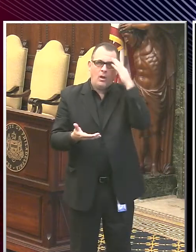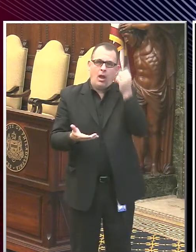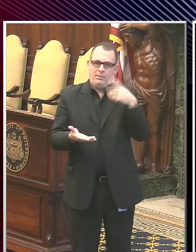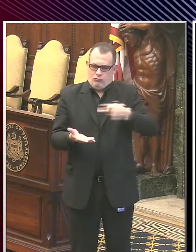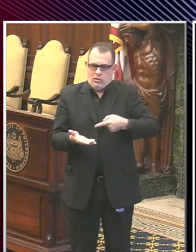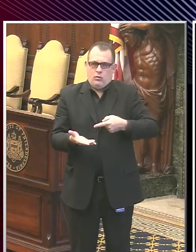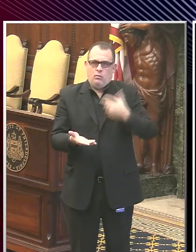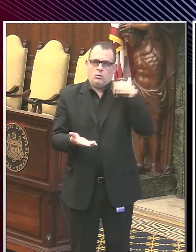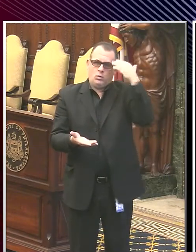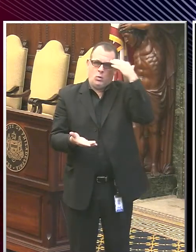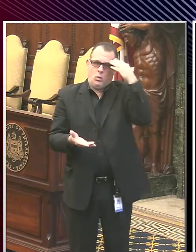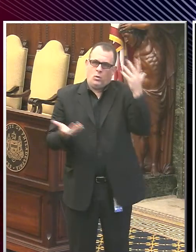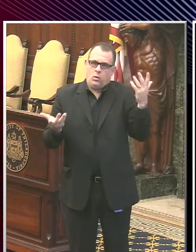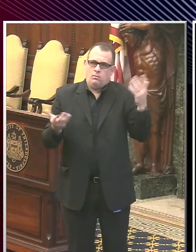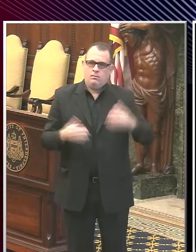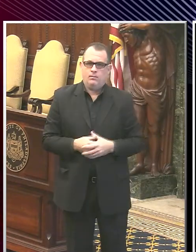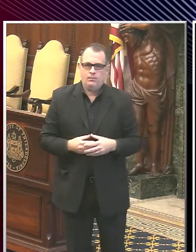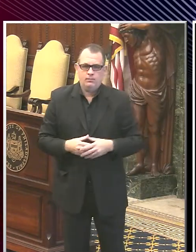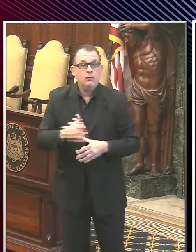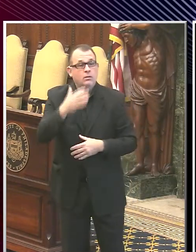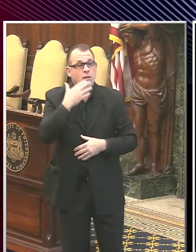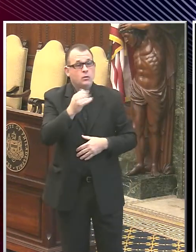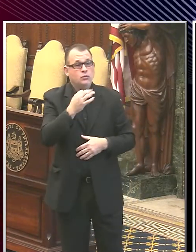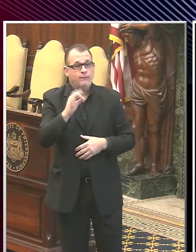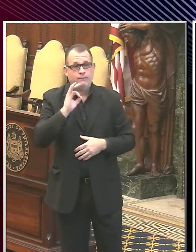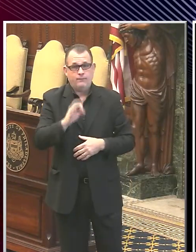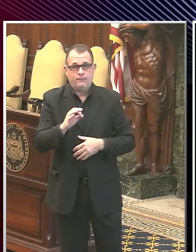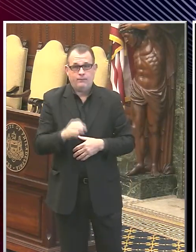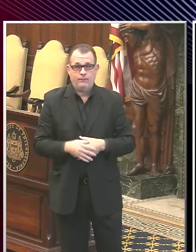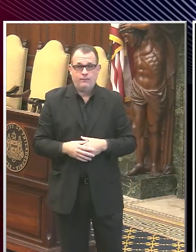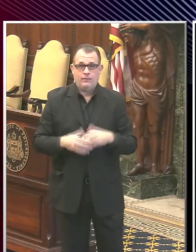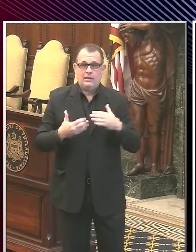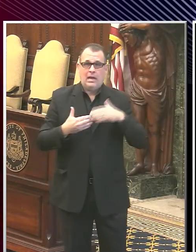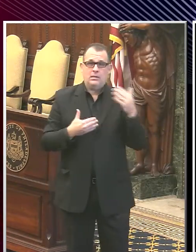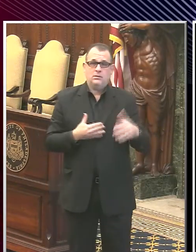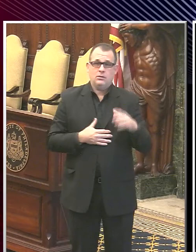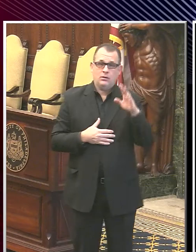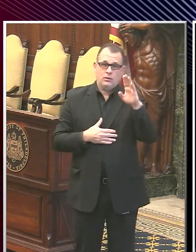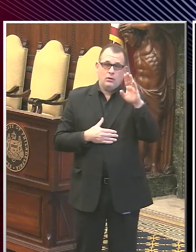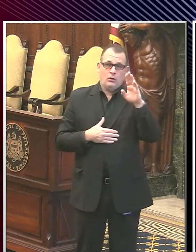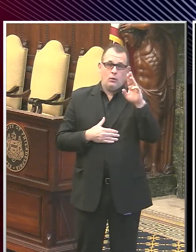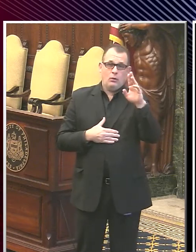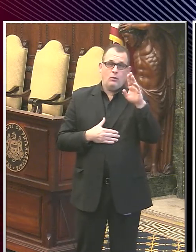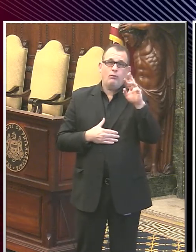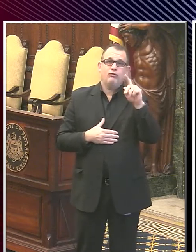you. We're going to go to Brandon Hudson of NBC 10.